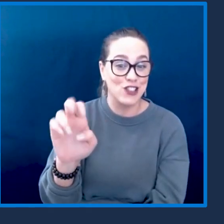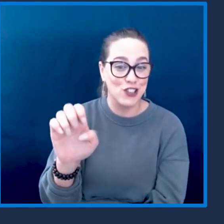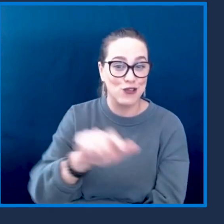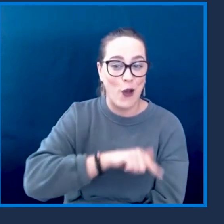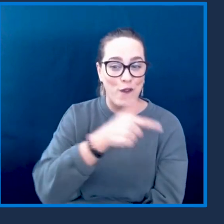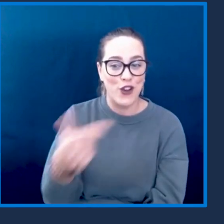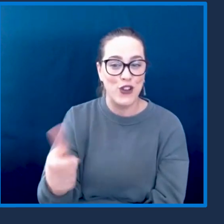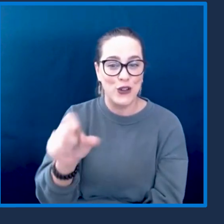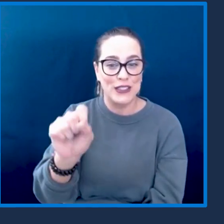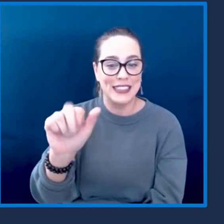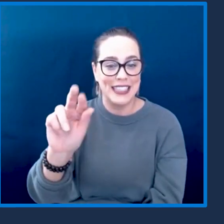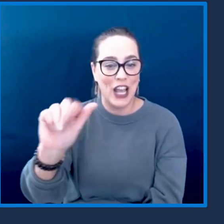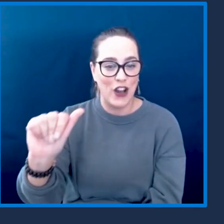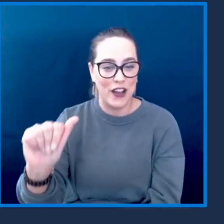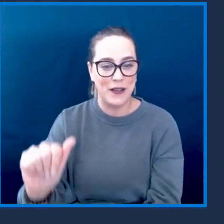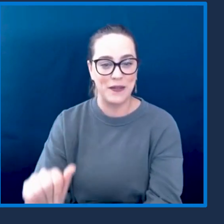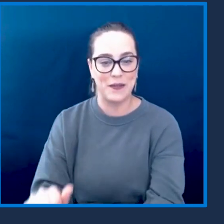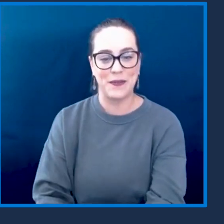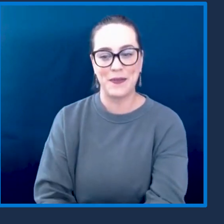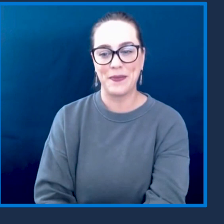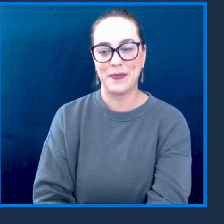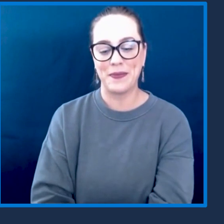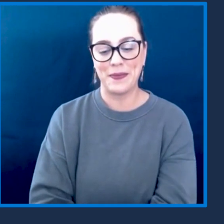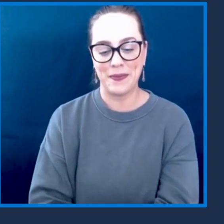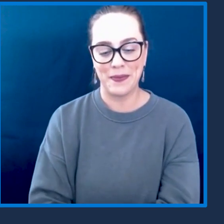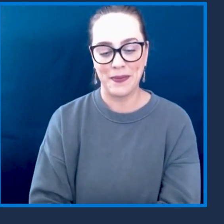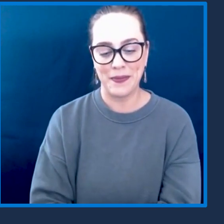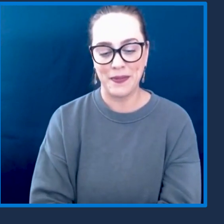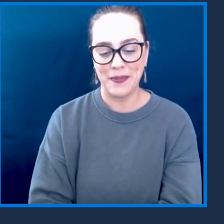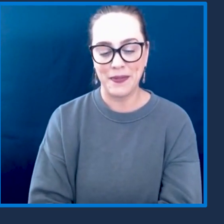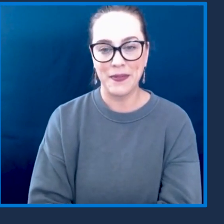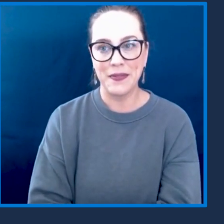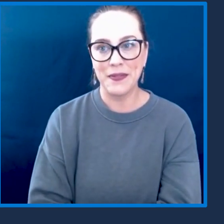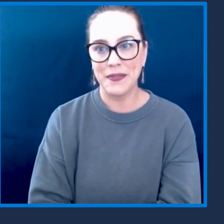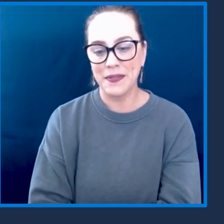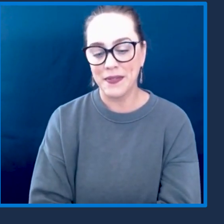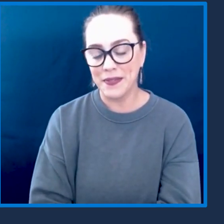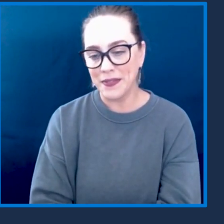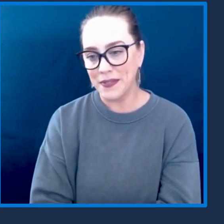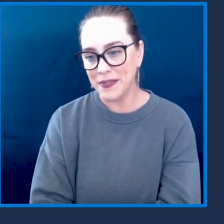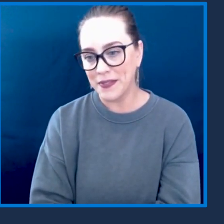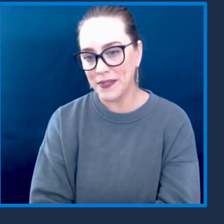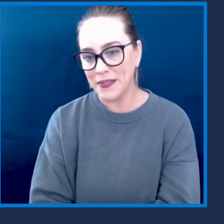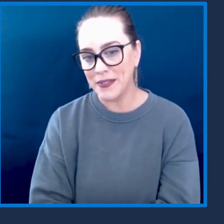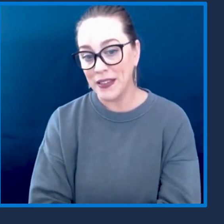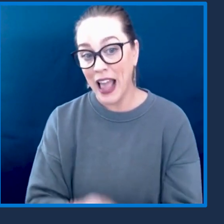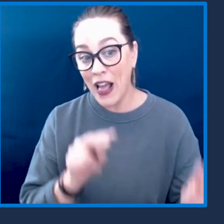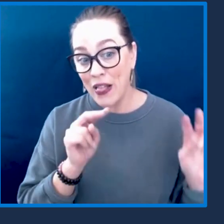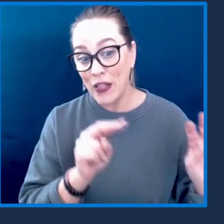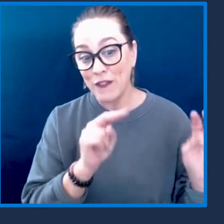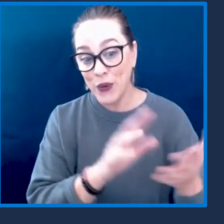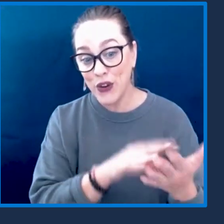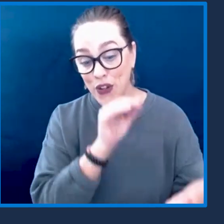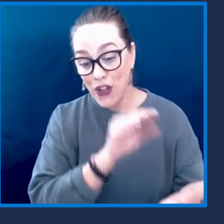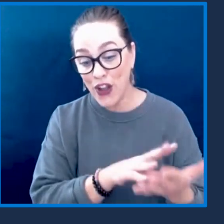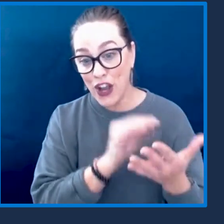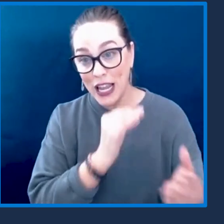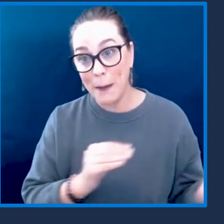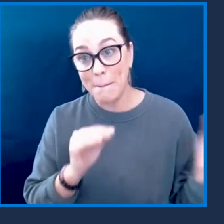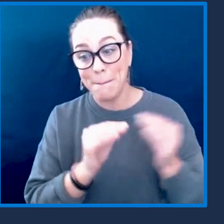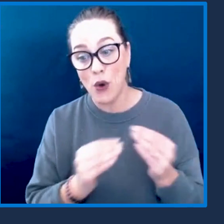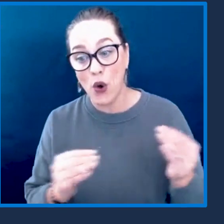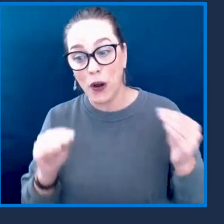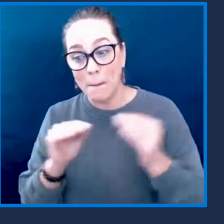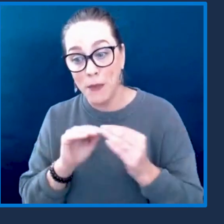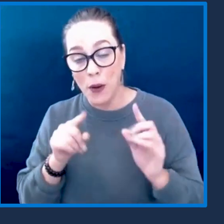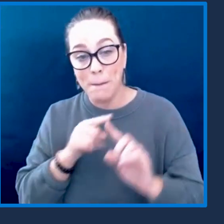All right, thank you, Tarena. I look forward to learning more and more about your ERG. And there's definitely some similarities,